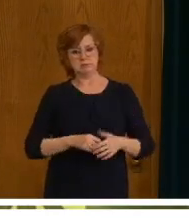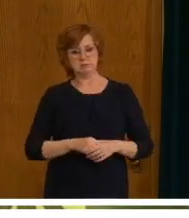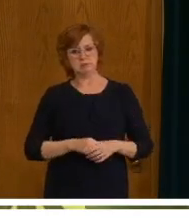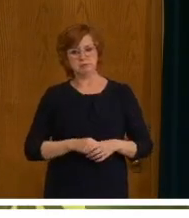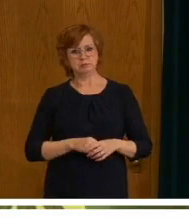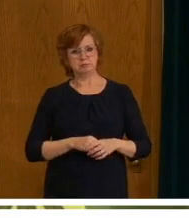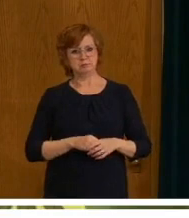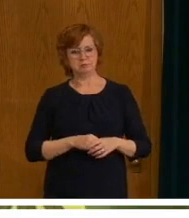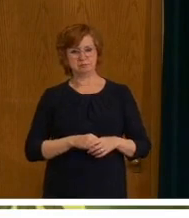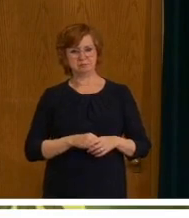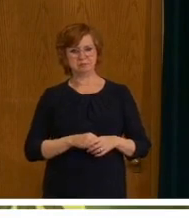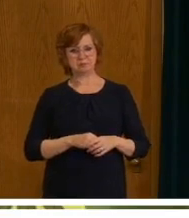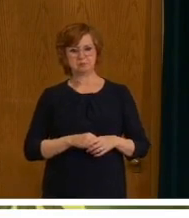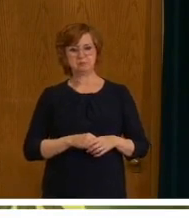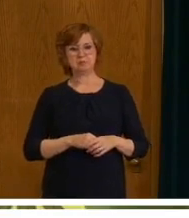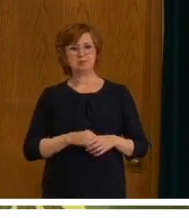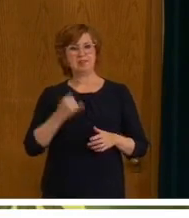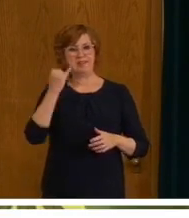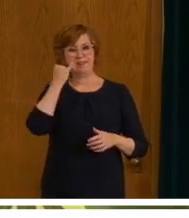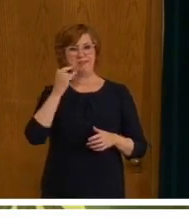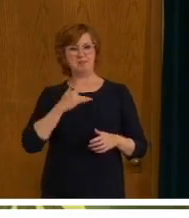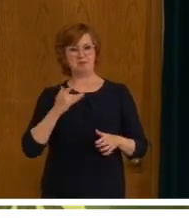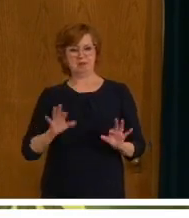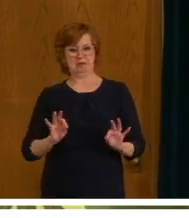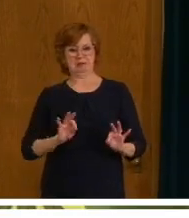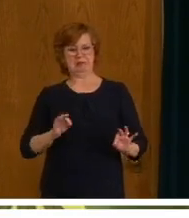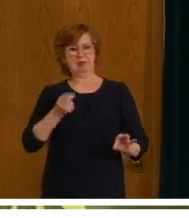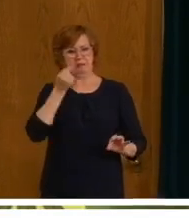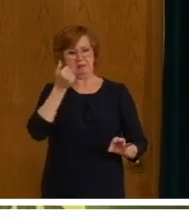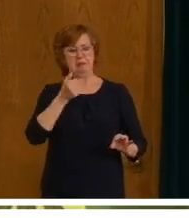individuals out there that have even the mildest symptoms, it's important to get swabbed.